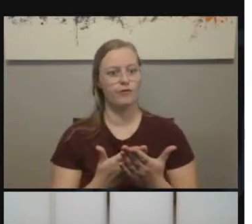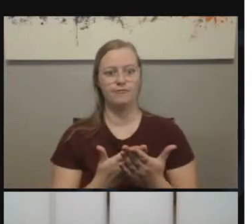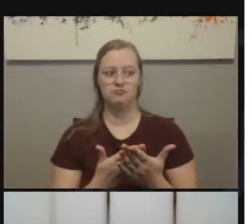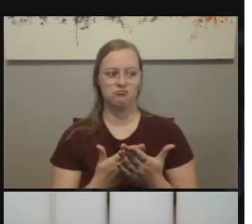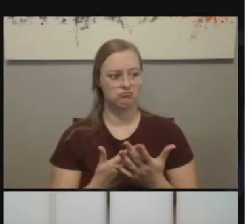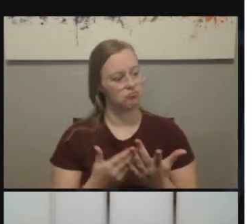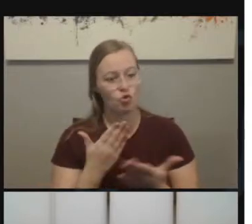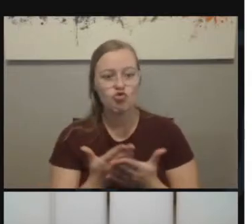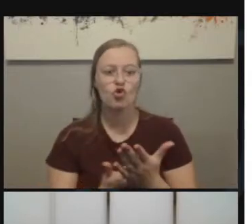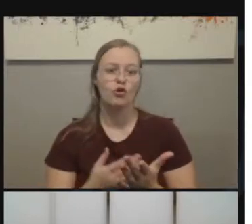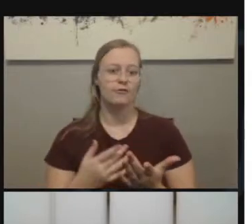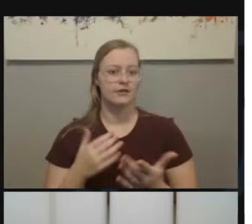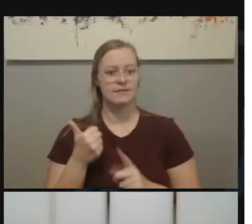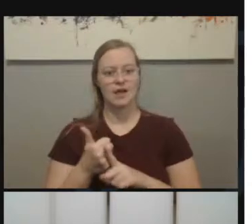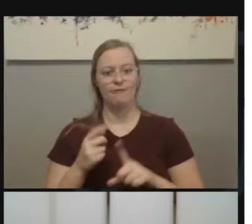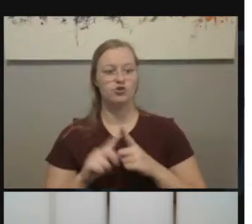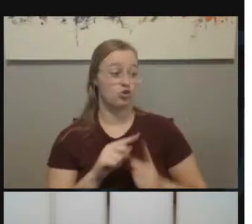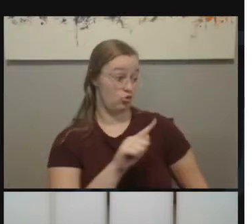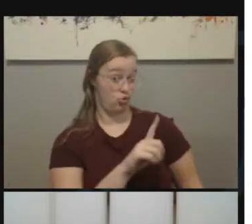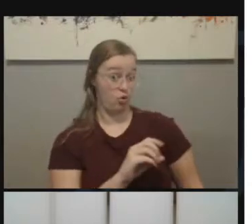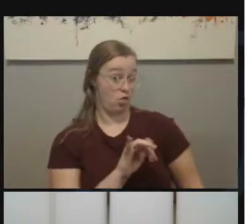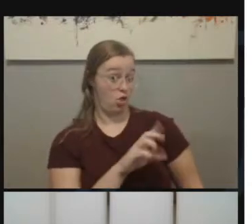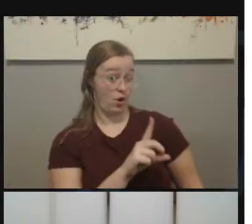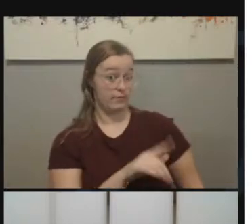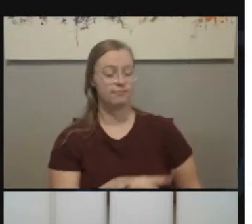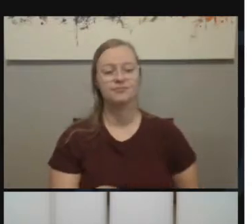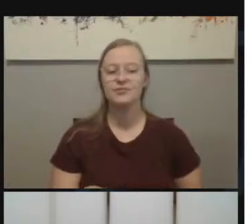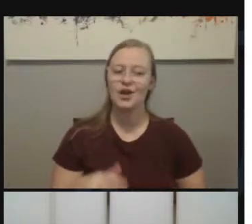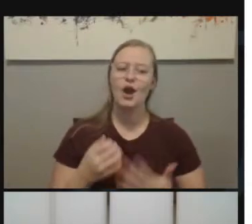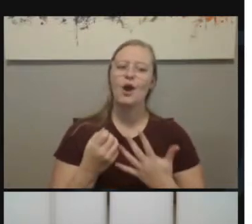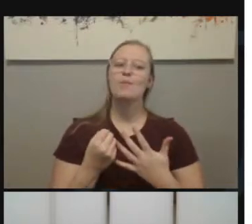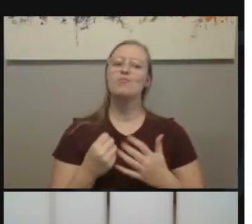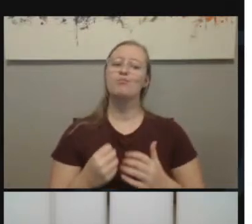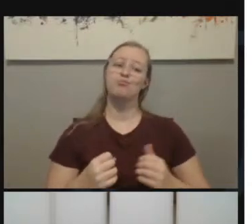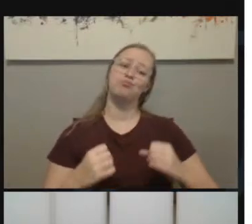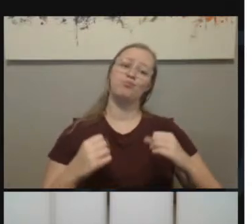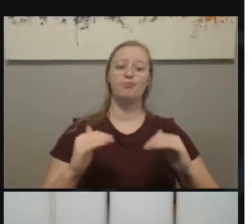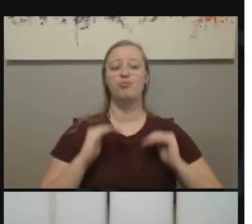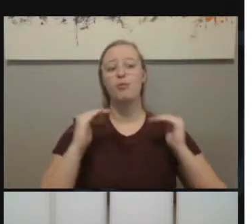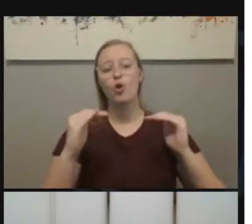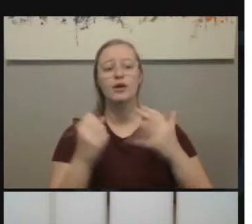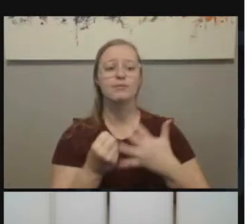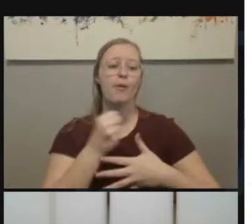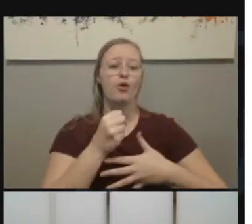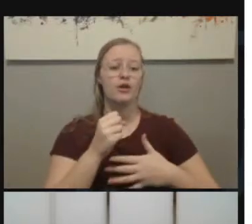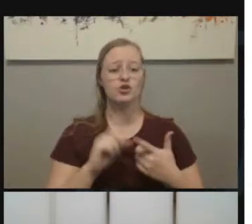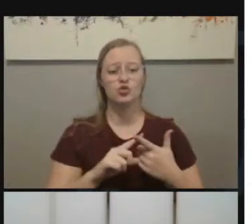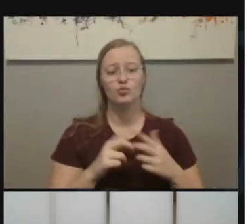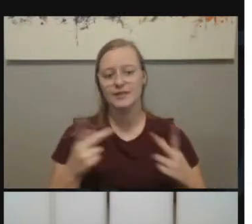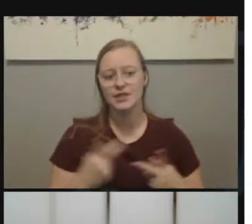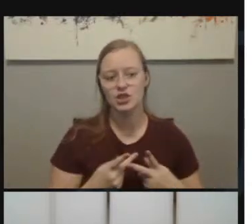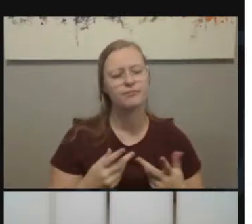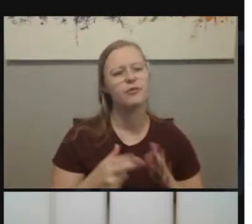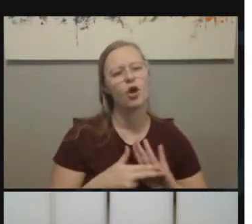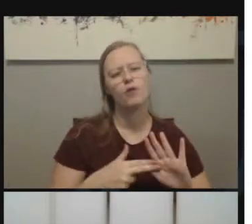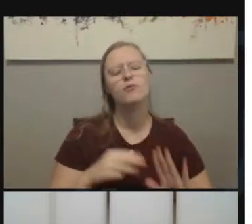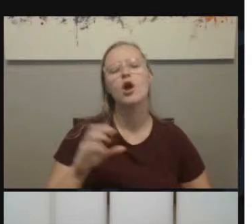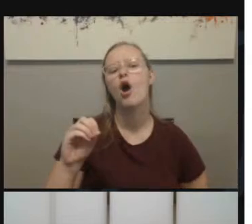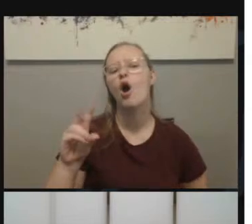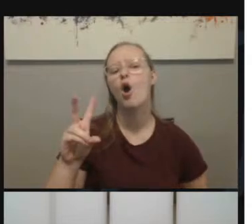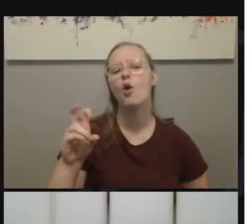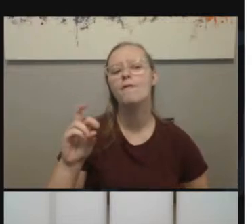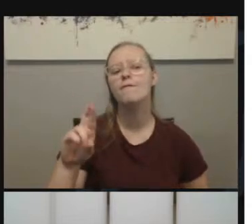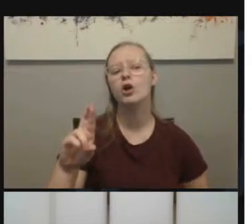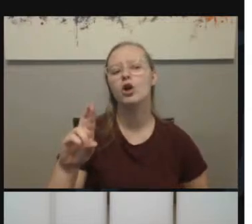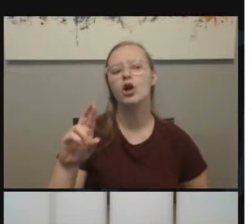Lloyd, was promoted to the position of what they called the overlooker. That